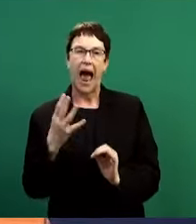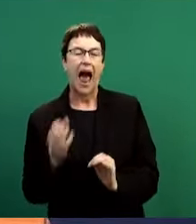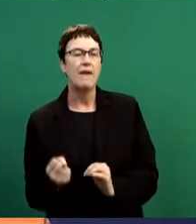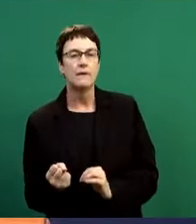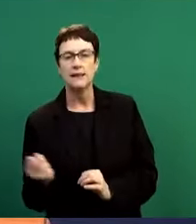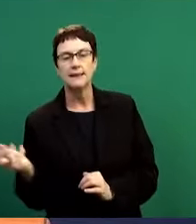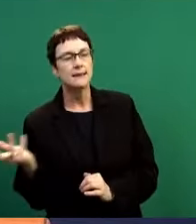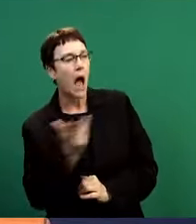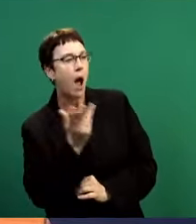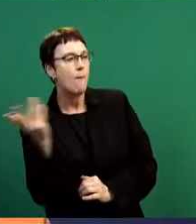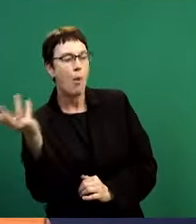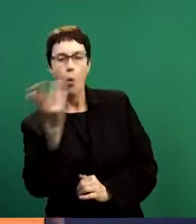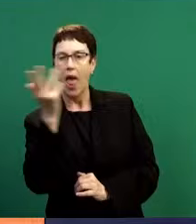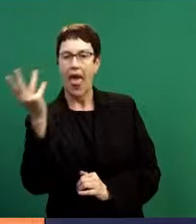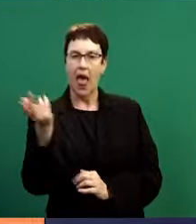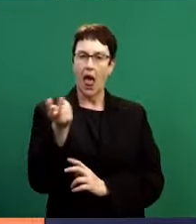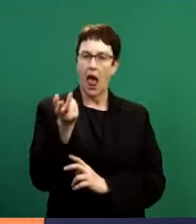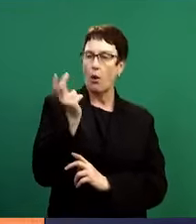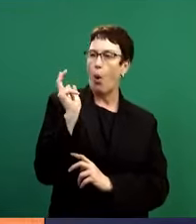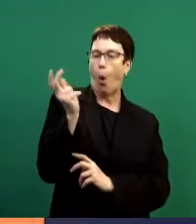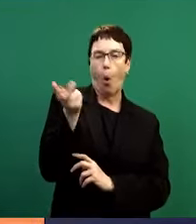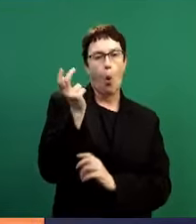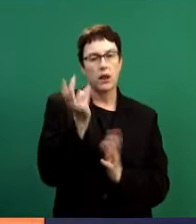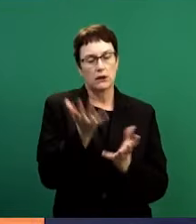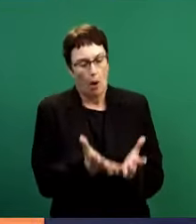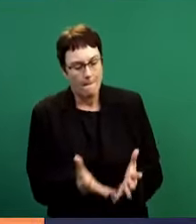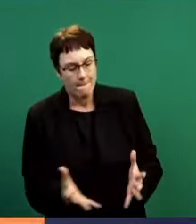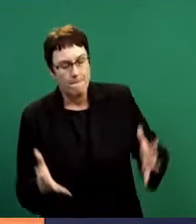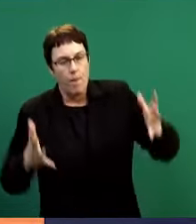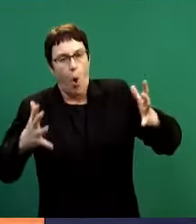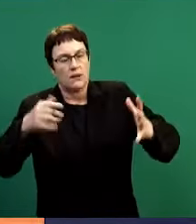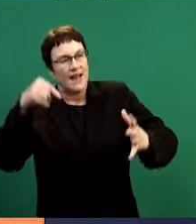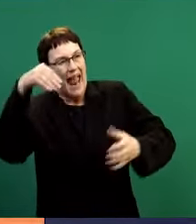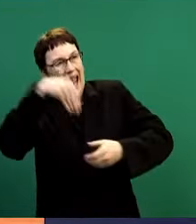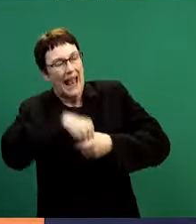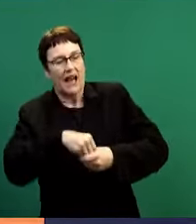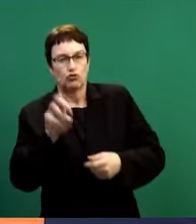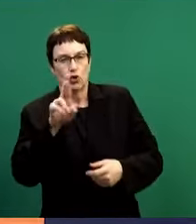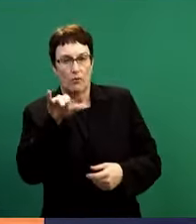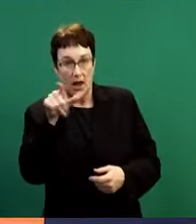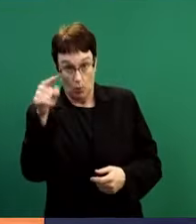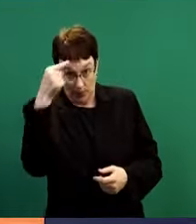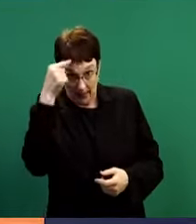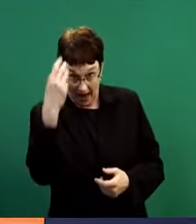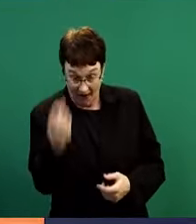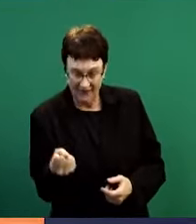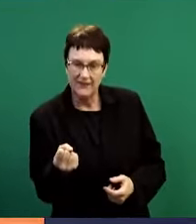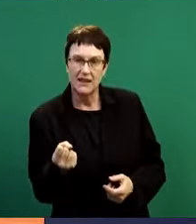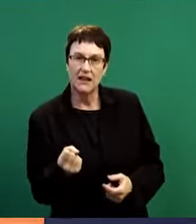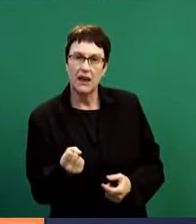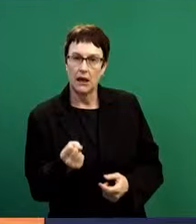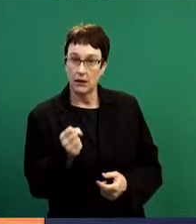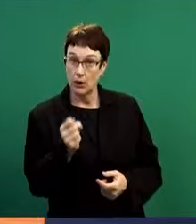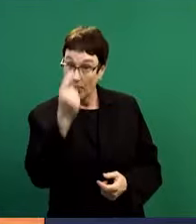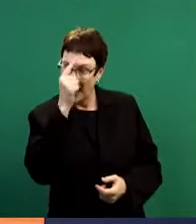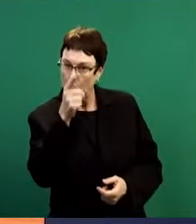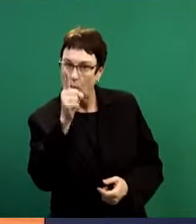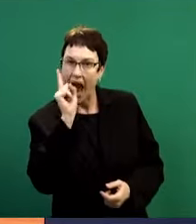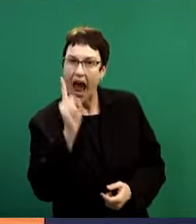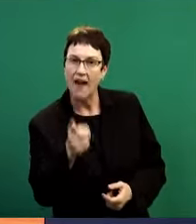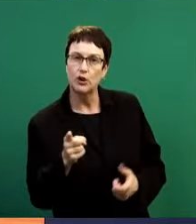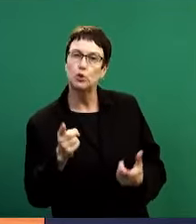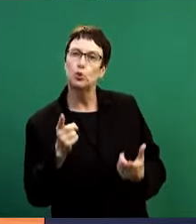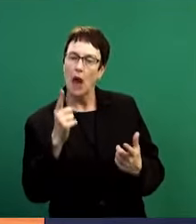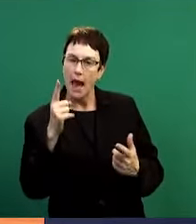gold hidden in the Reserve Bank, that all that is needed is to figure out how to get into that pot of